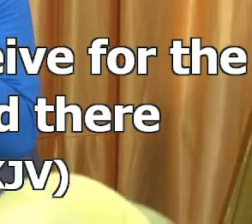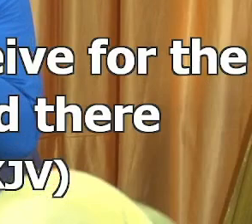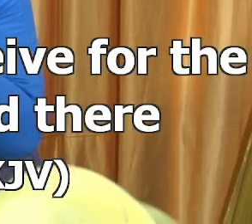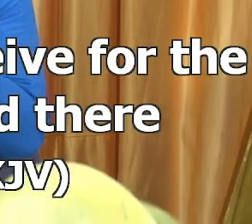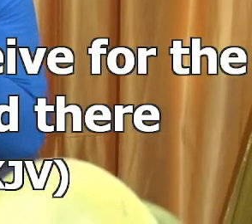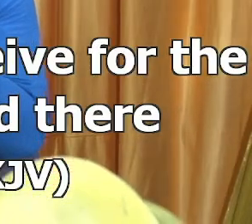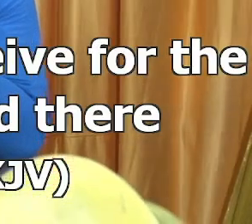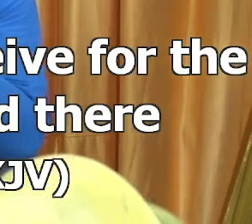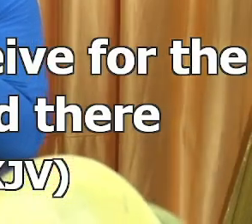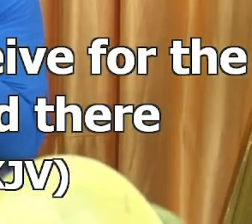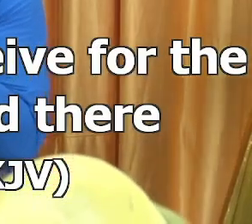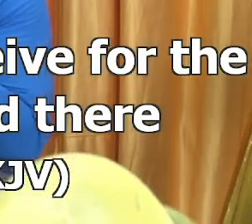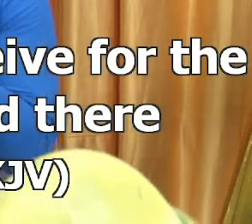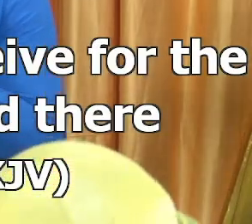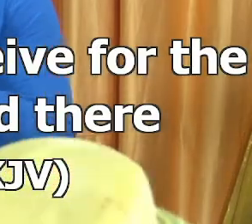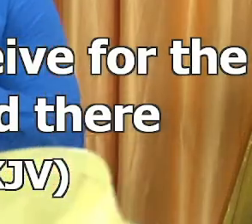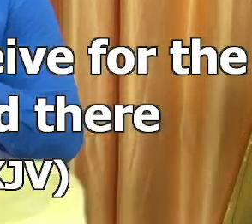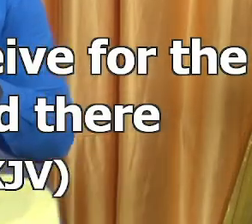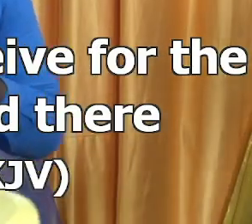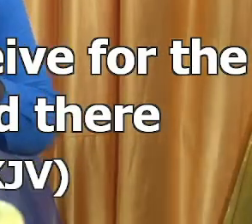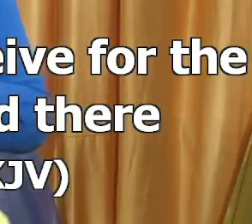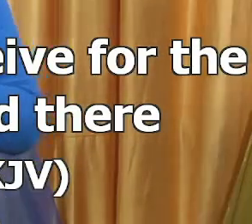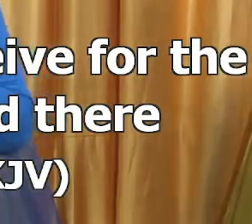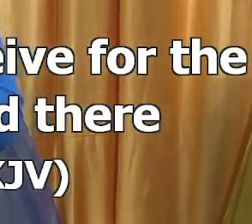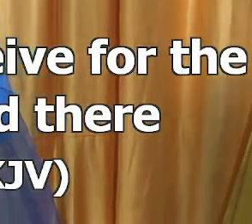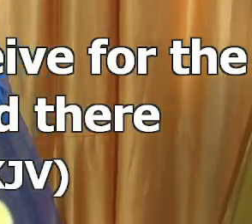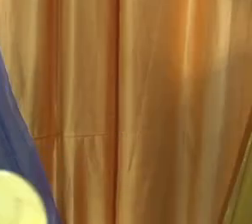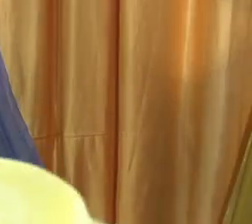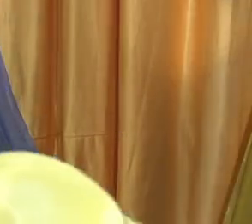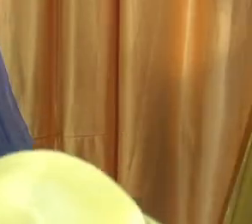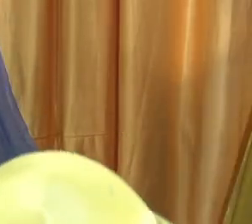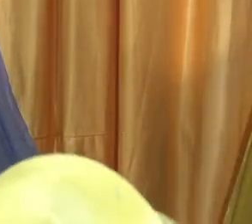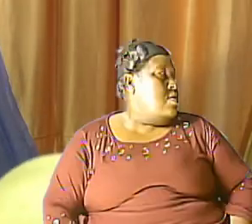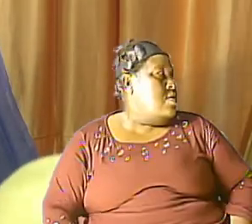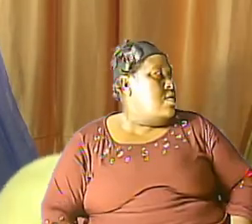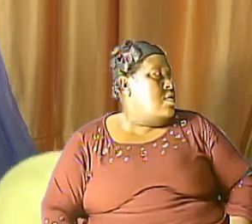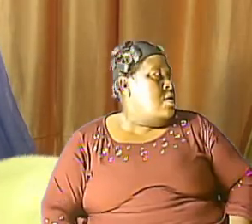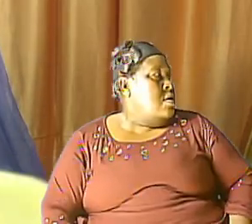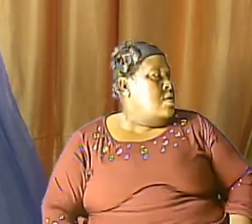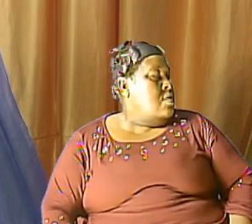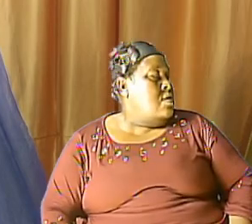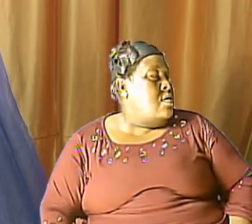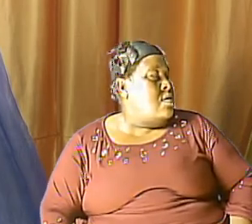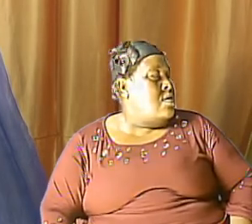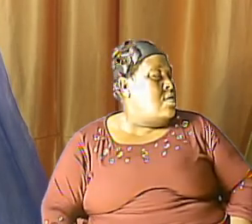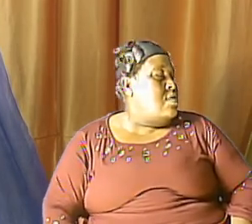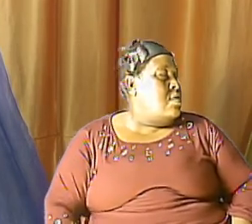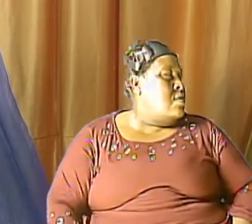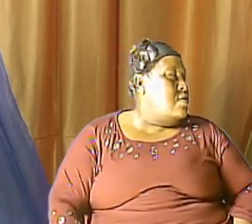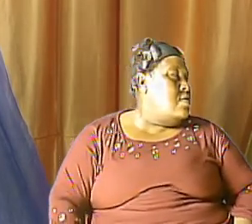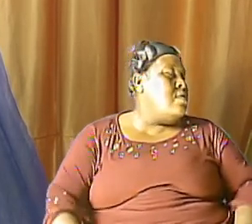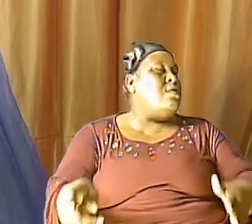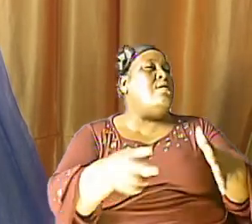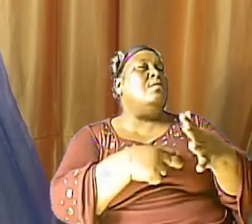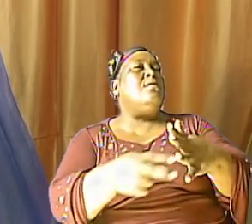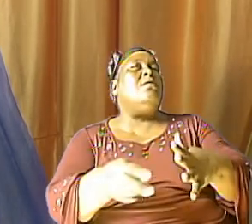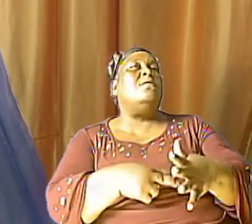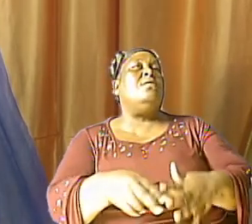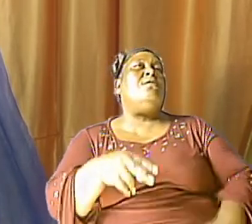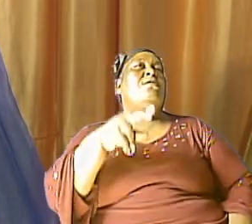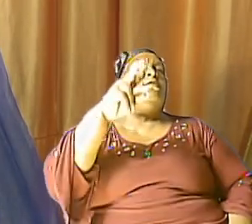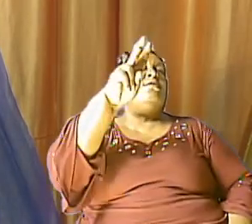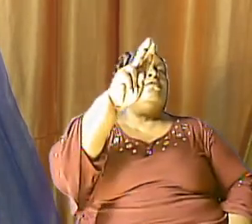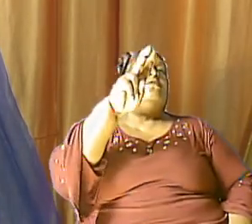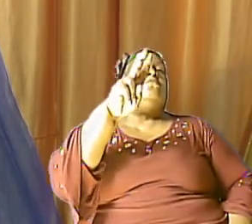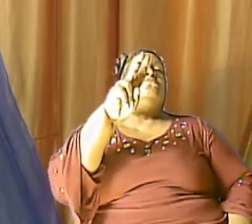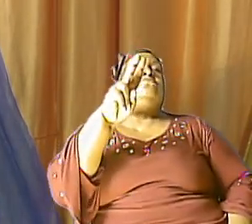persons. Bless the Lord. Hallelujah. Can you turn our hymnals this morning to hymn 280,